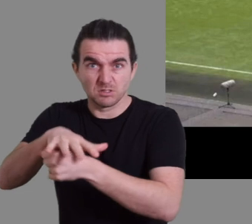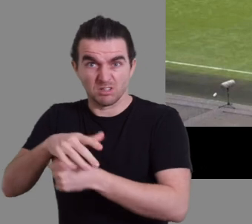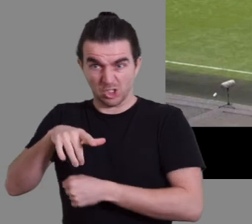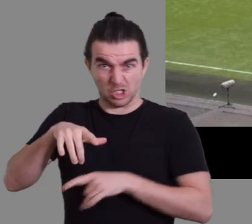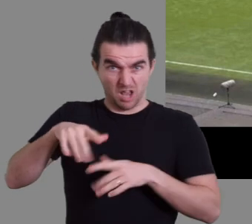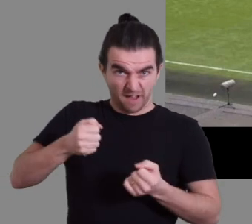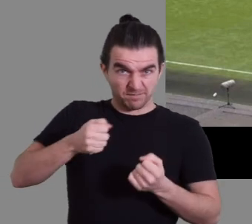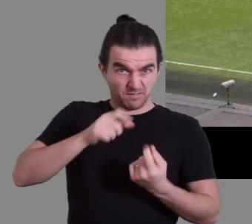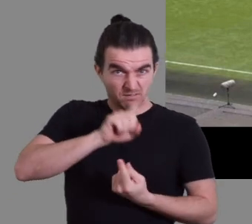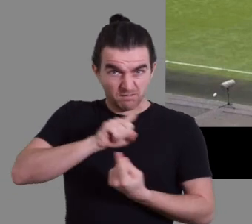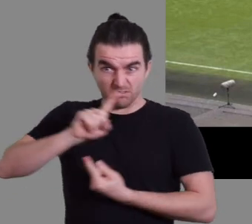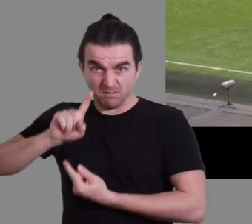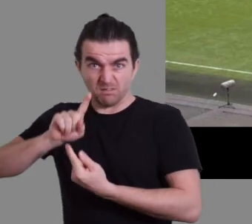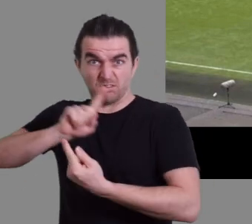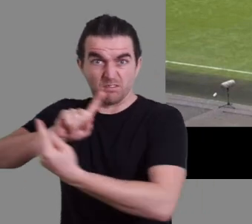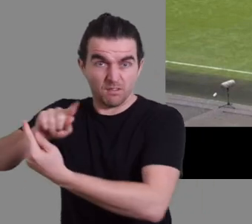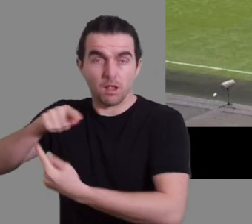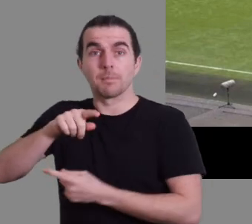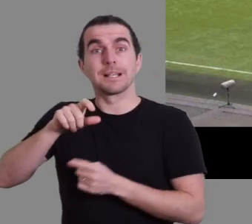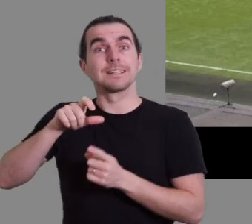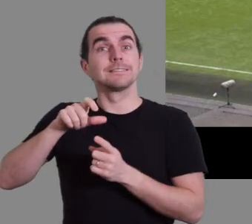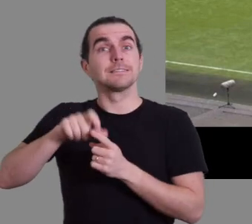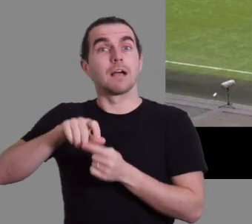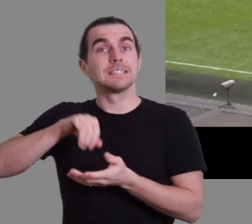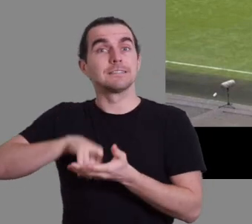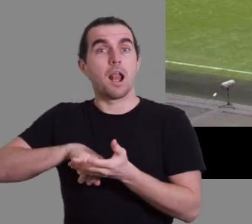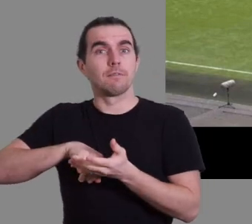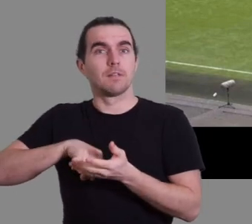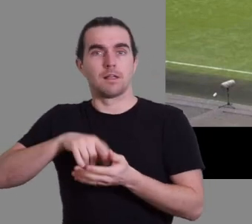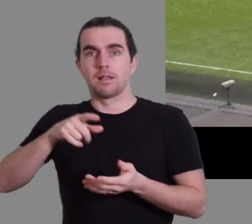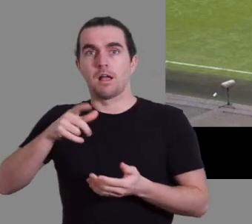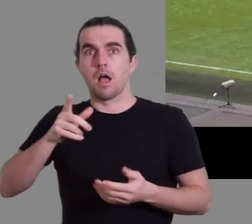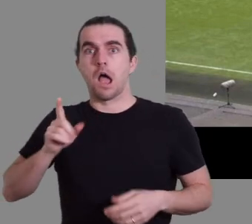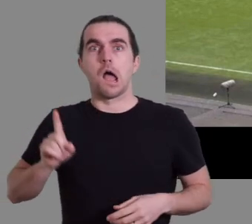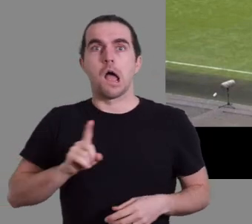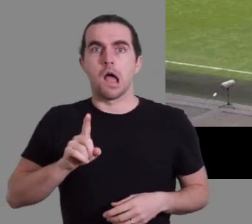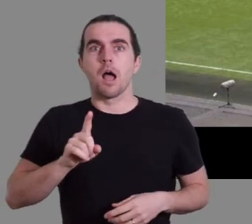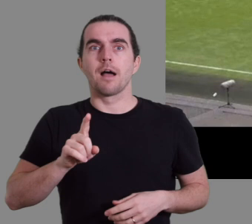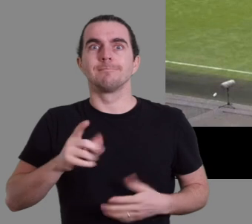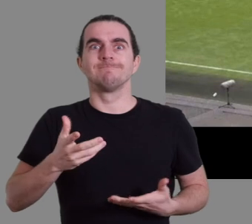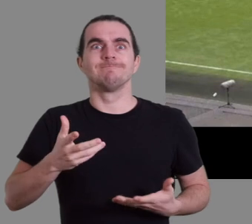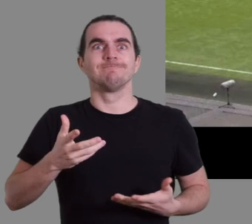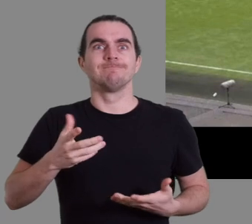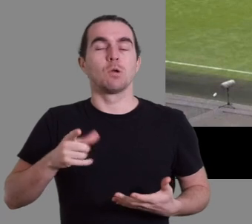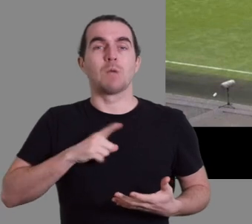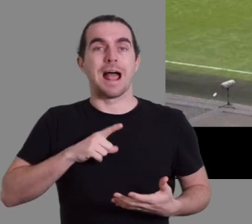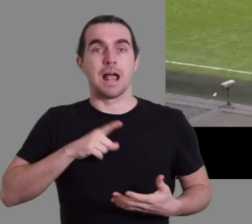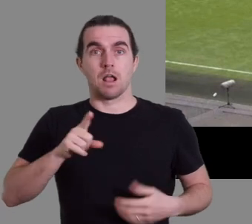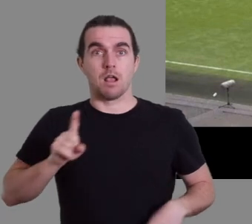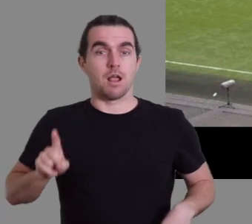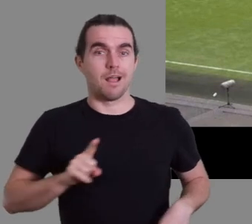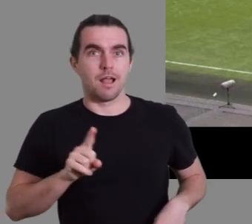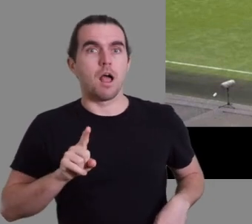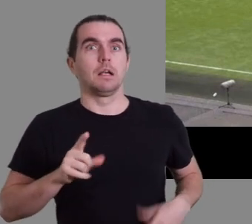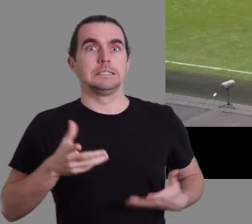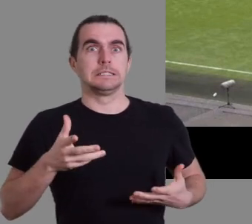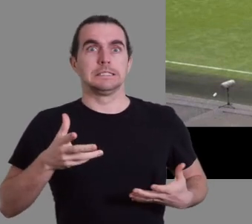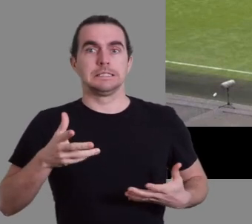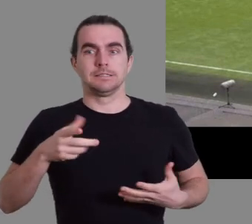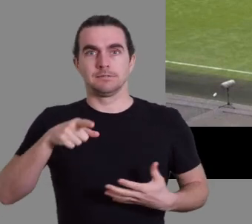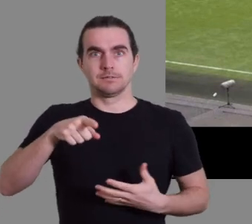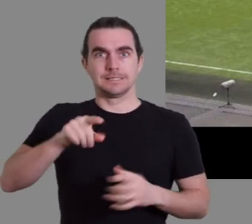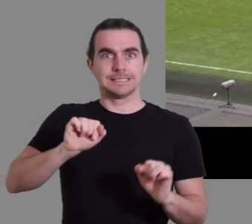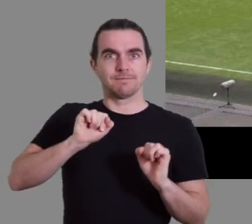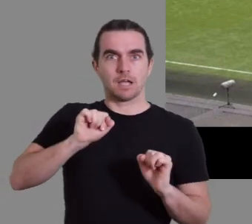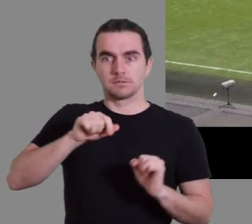1v1 duels in. By David Silva being there, it now affects the position of the other the centre half